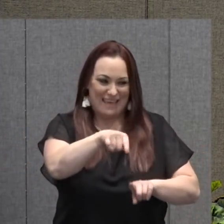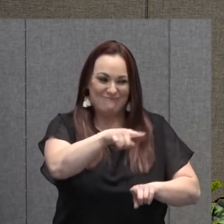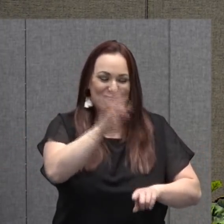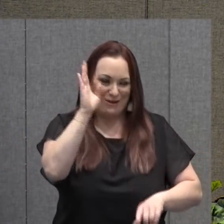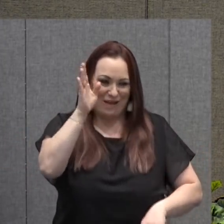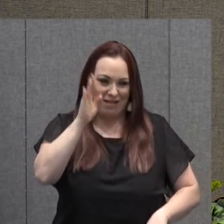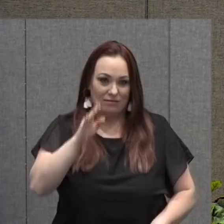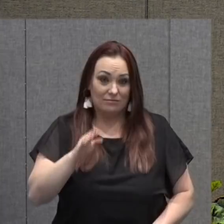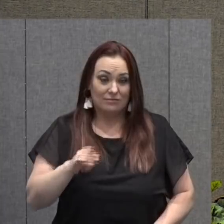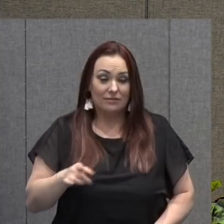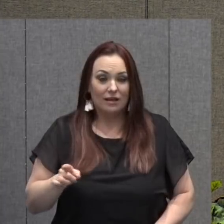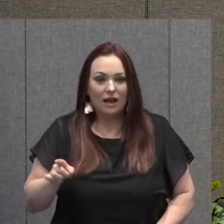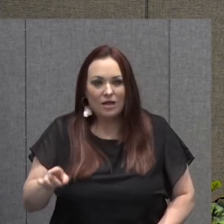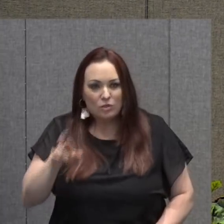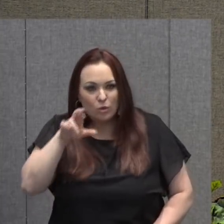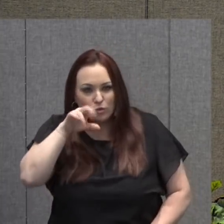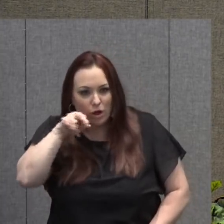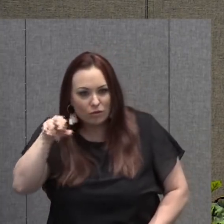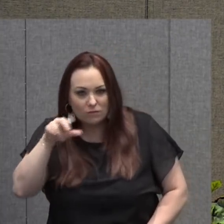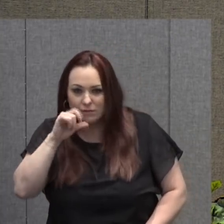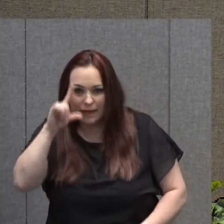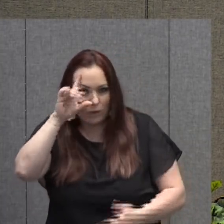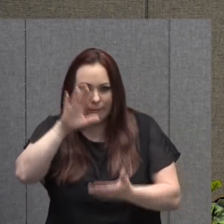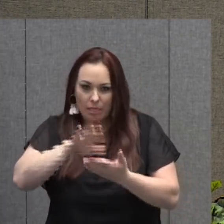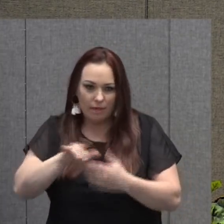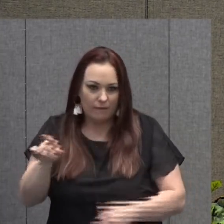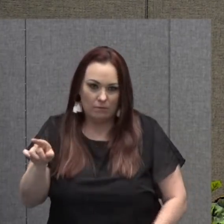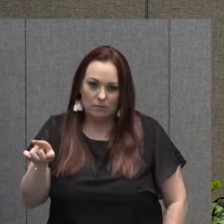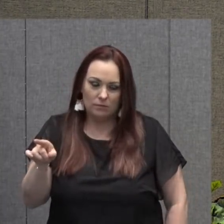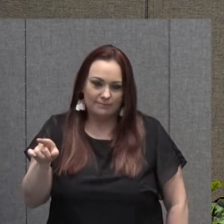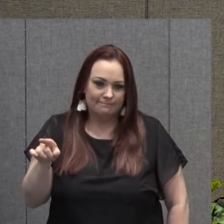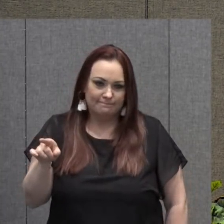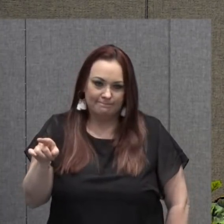So they didn't believe him. They didn't believe him.